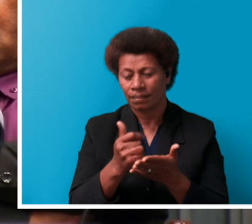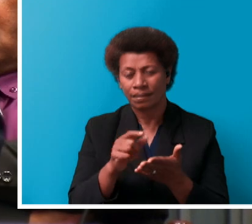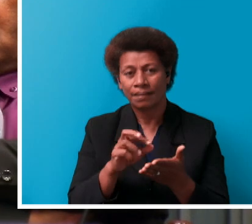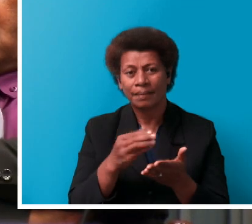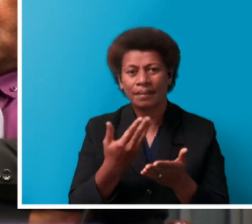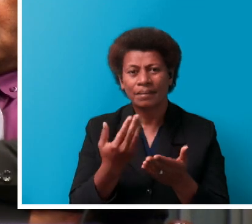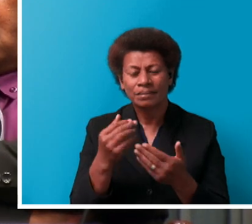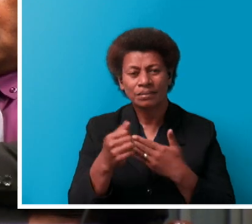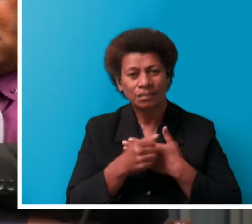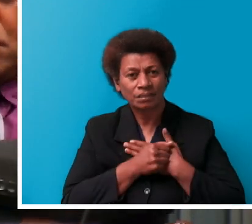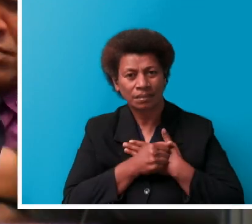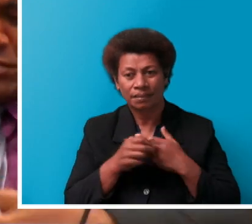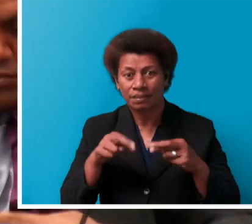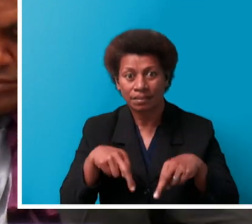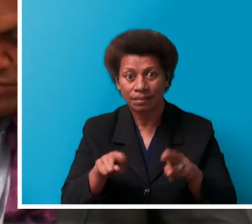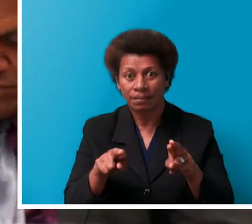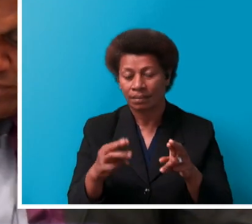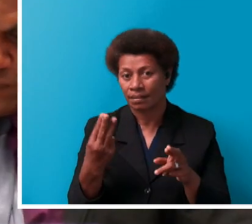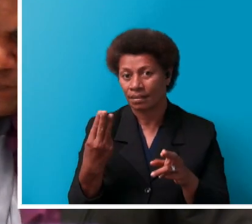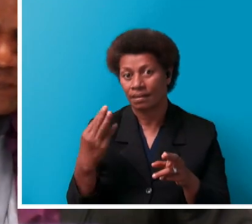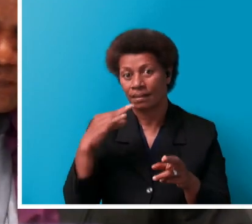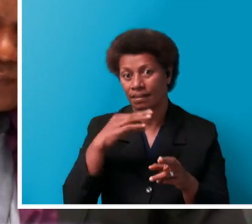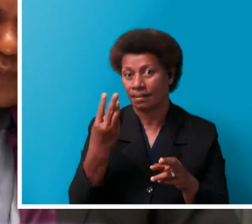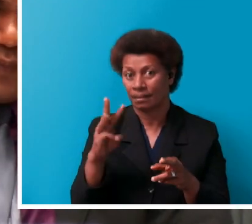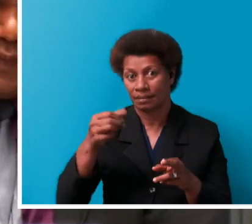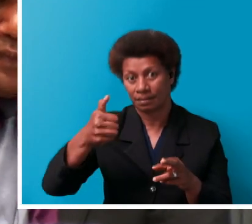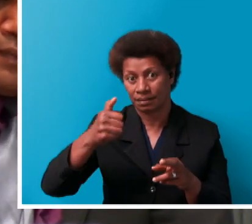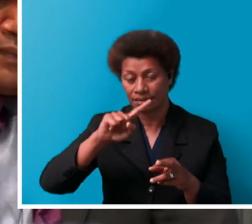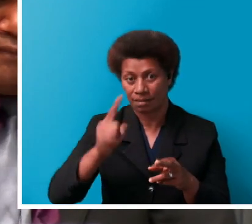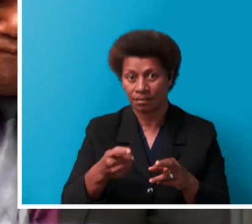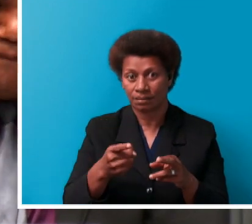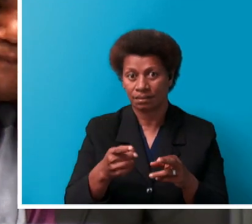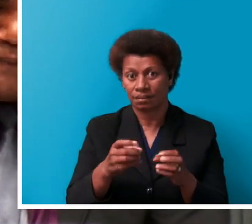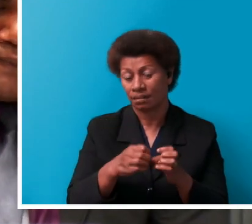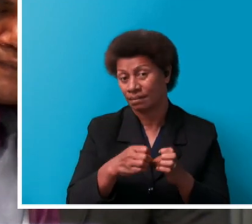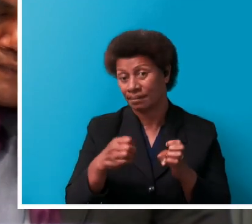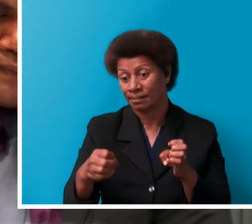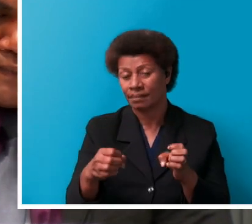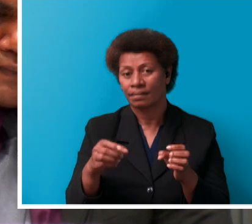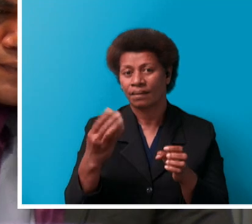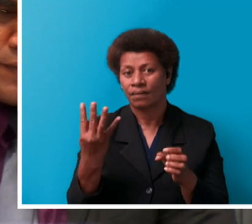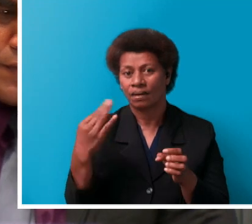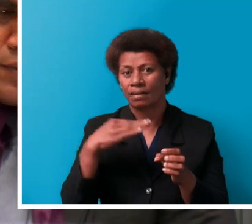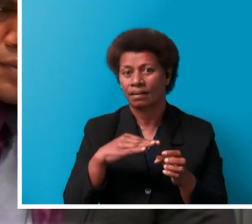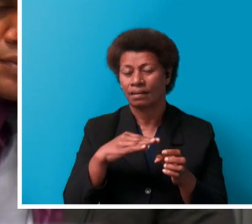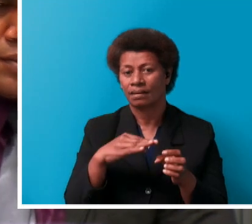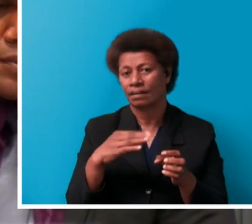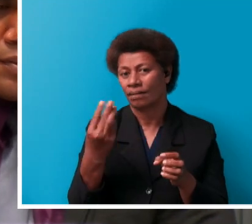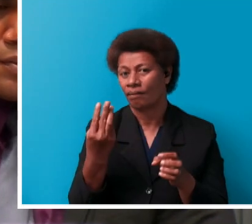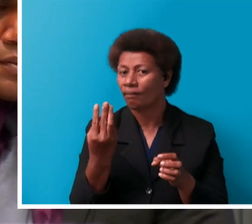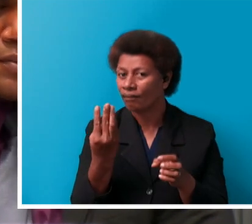reached 336,000 individuals with an expanded impact on 442 people